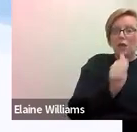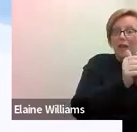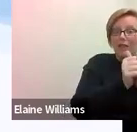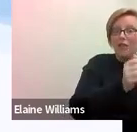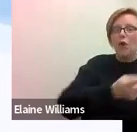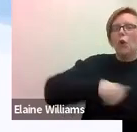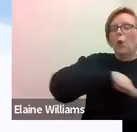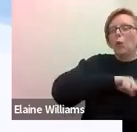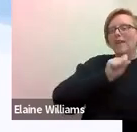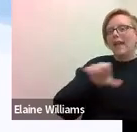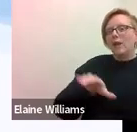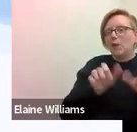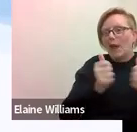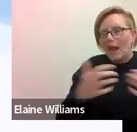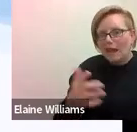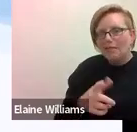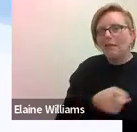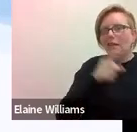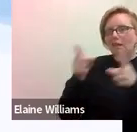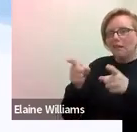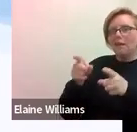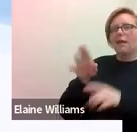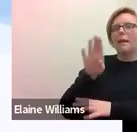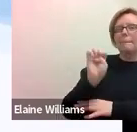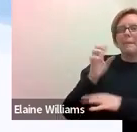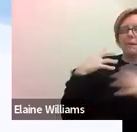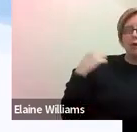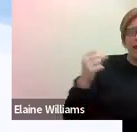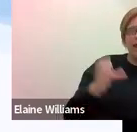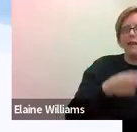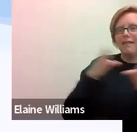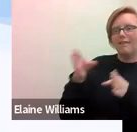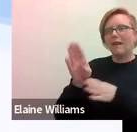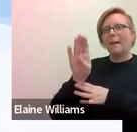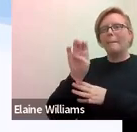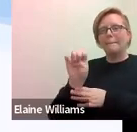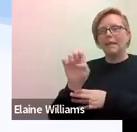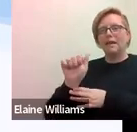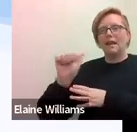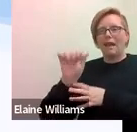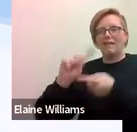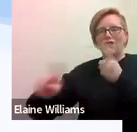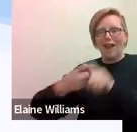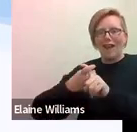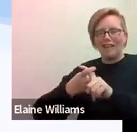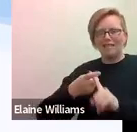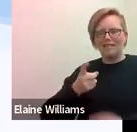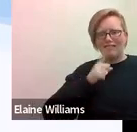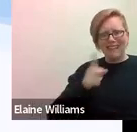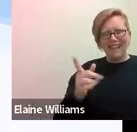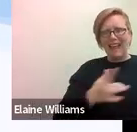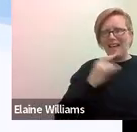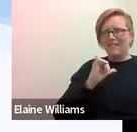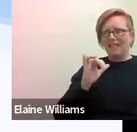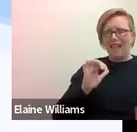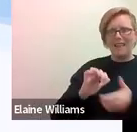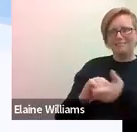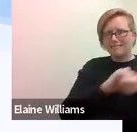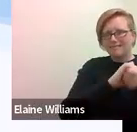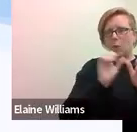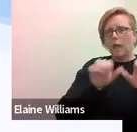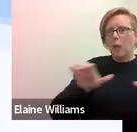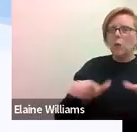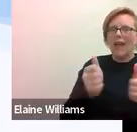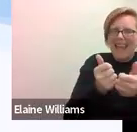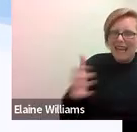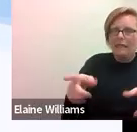sign way in the corner that says, "Be brave and be a friend." And I really do believe that together we can do anything as professionals. We can create